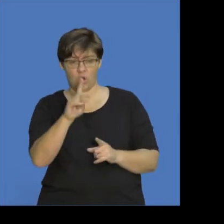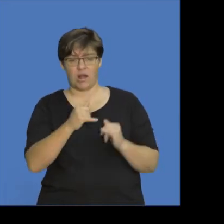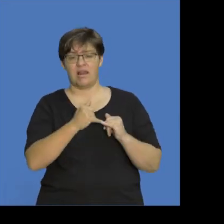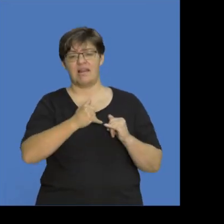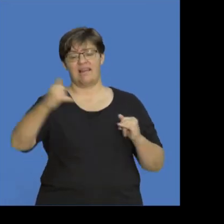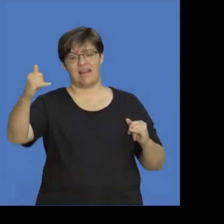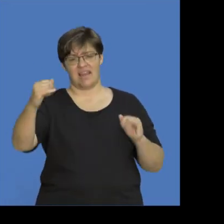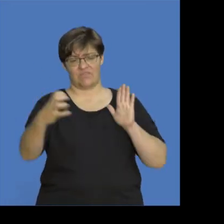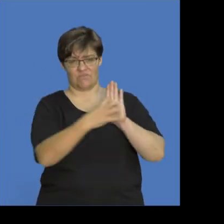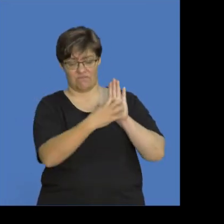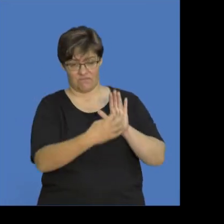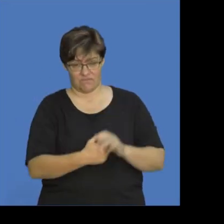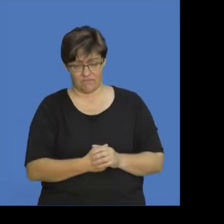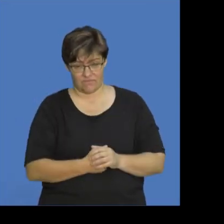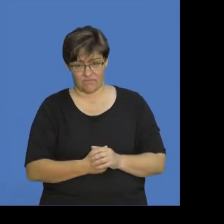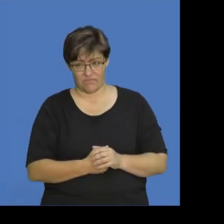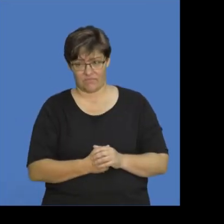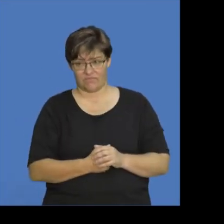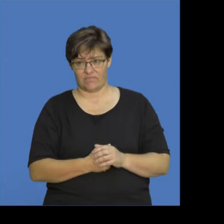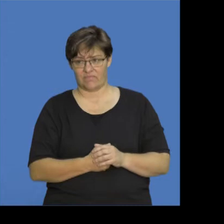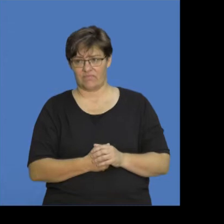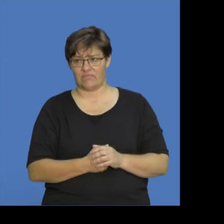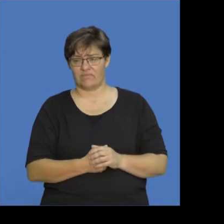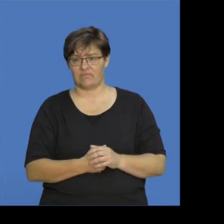Now we're going to look at the line graph.